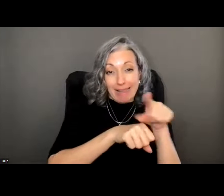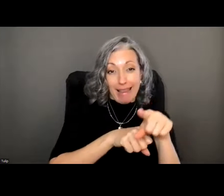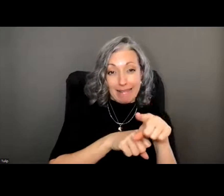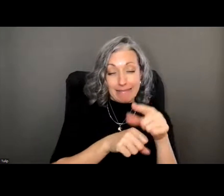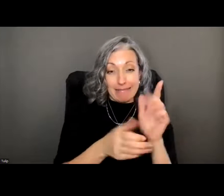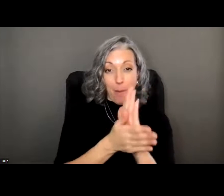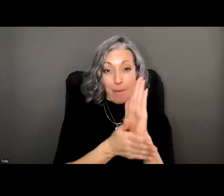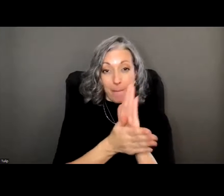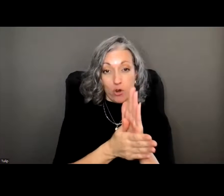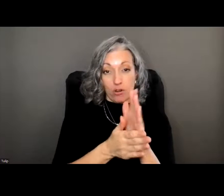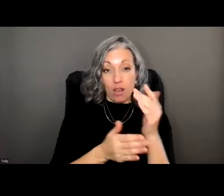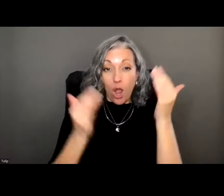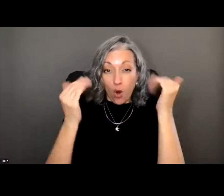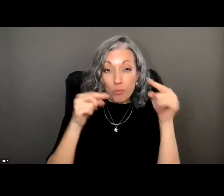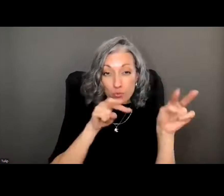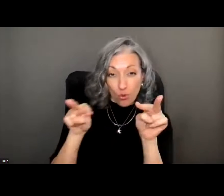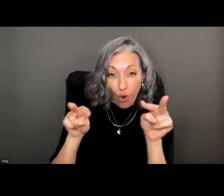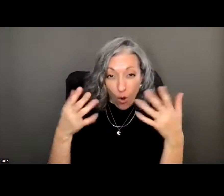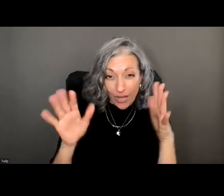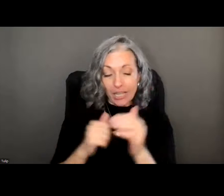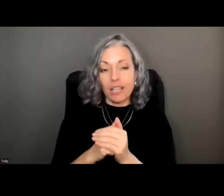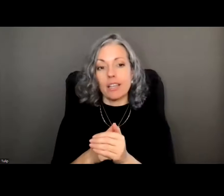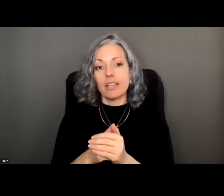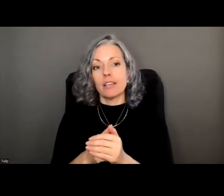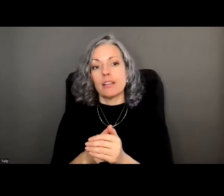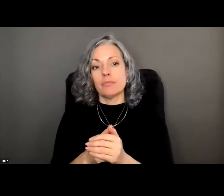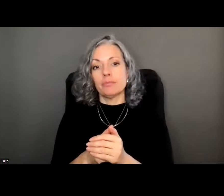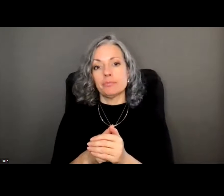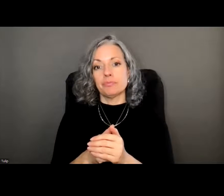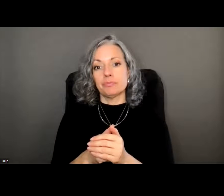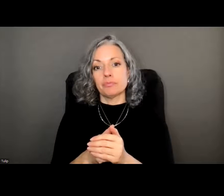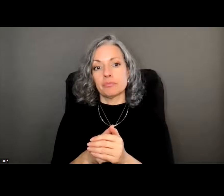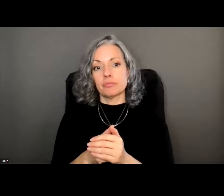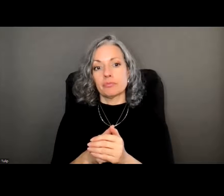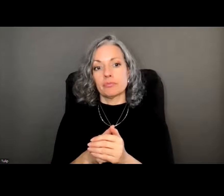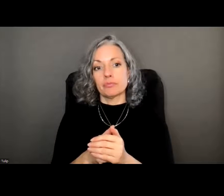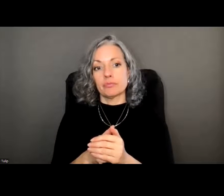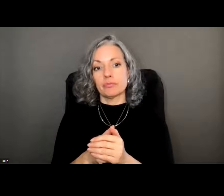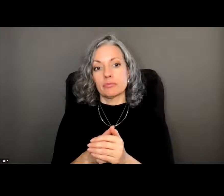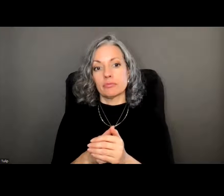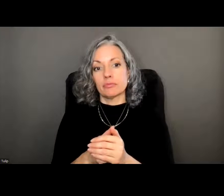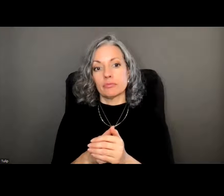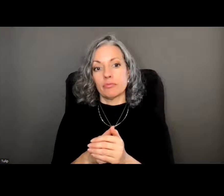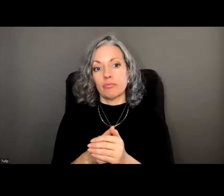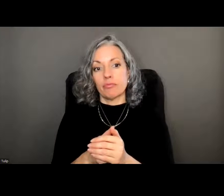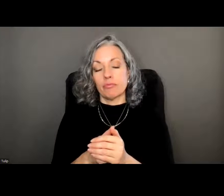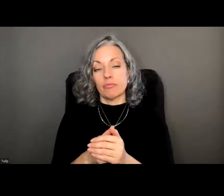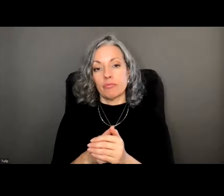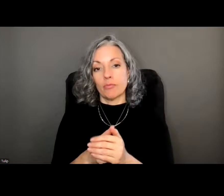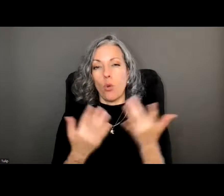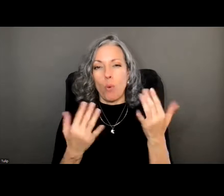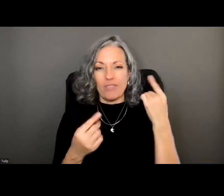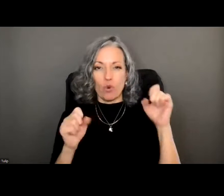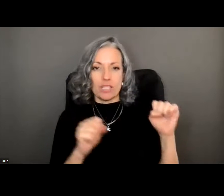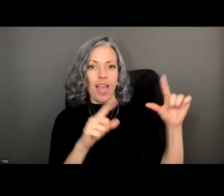you through these at this time. Do we have the slides up? Michelle, do we do that, Michelle, or?